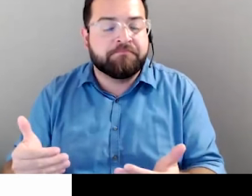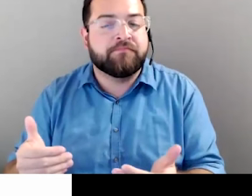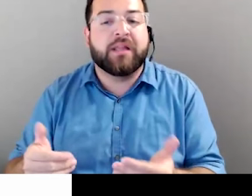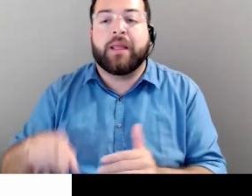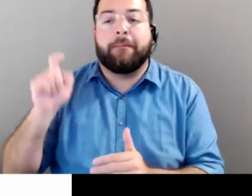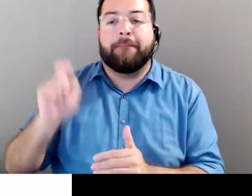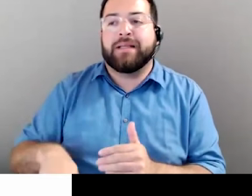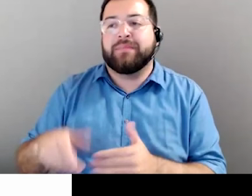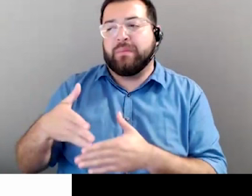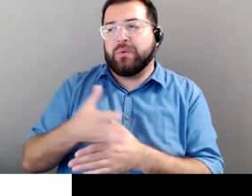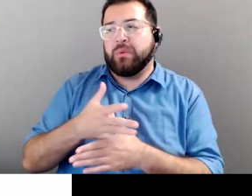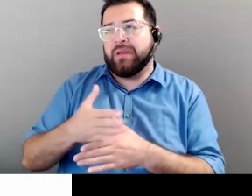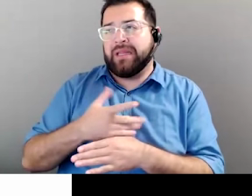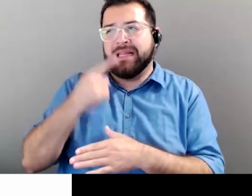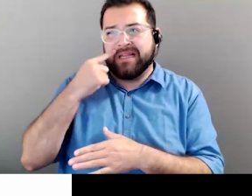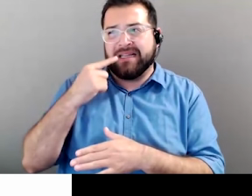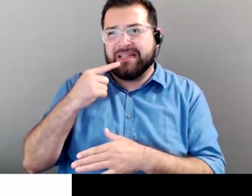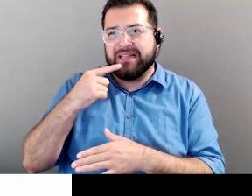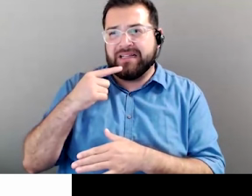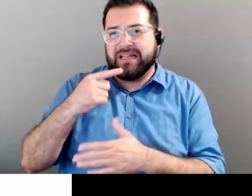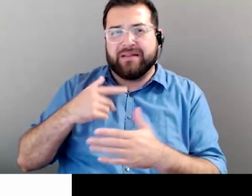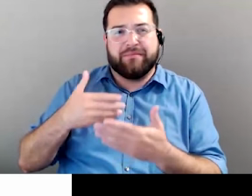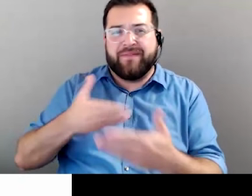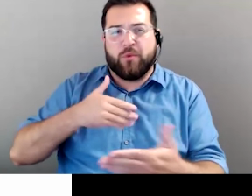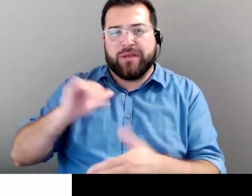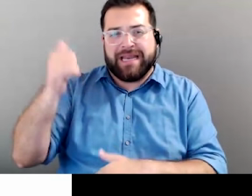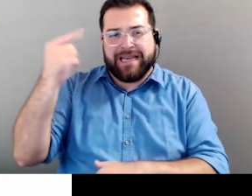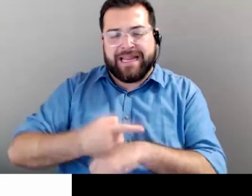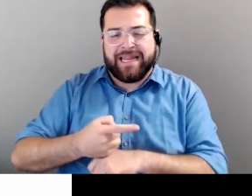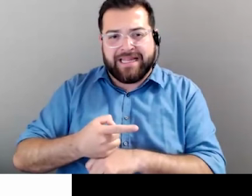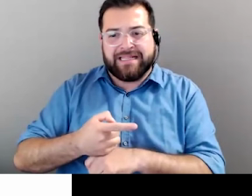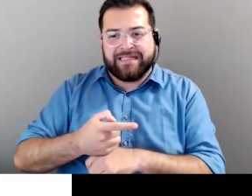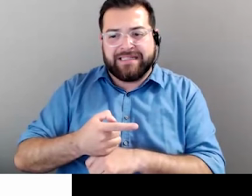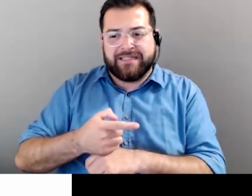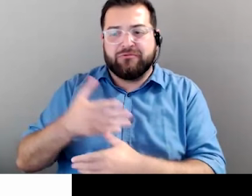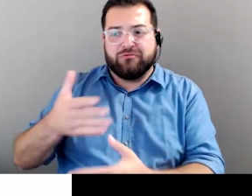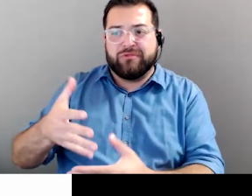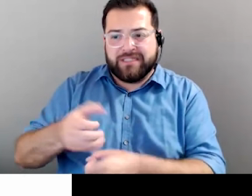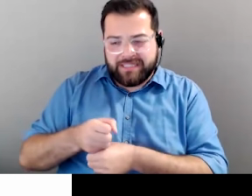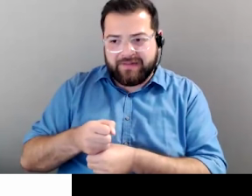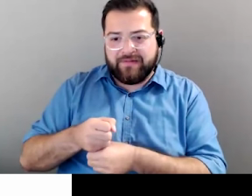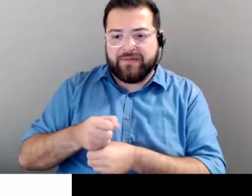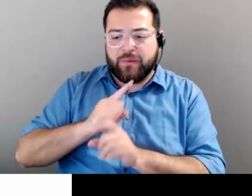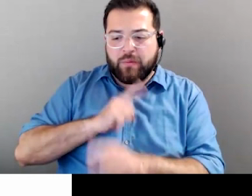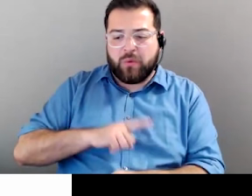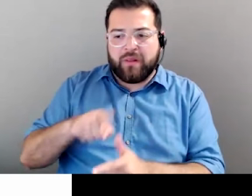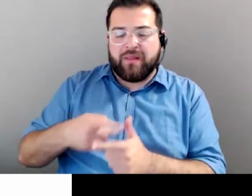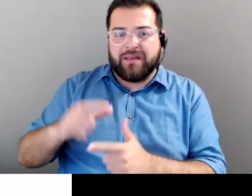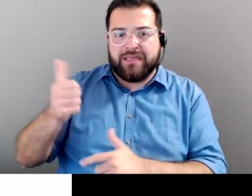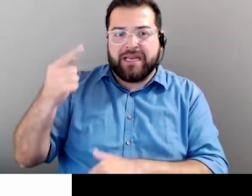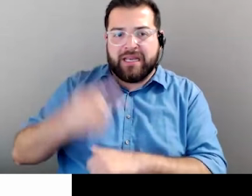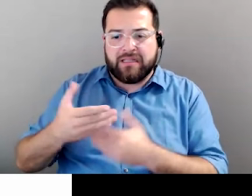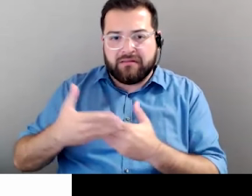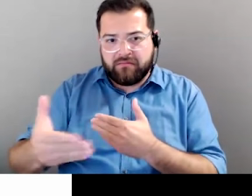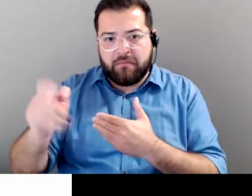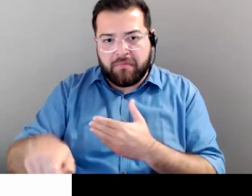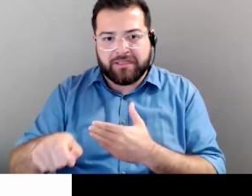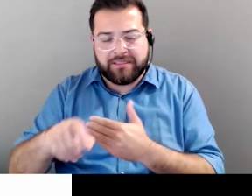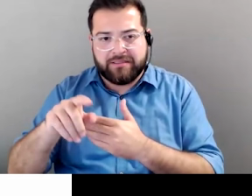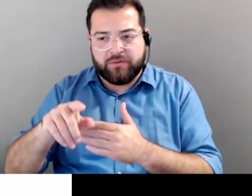in between, I think like 10 days or something like that. Or else it'll be like a violation of whatever regulation